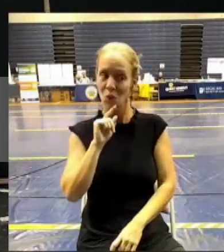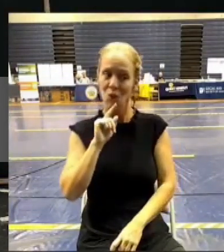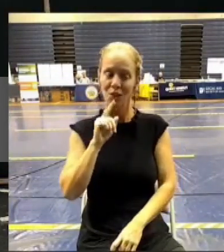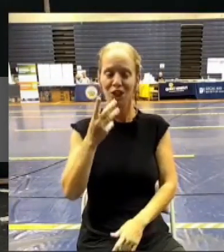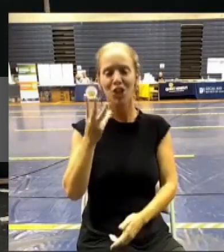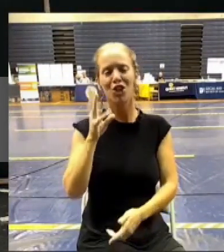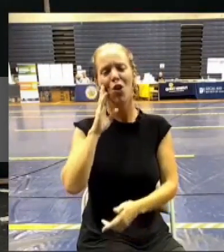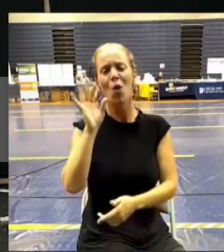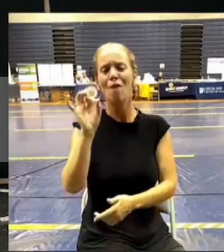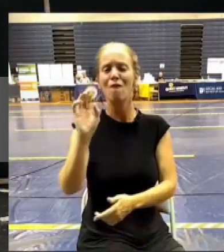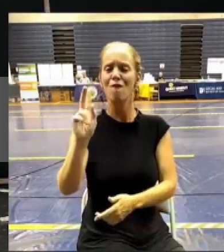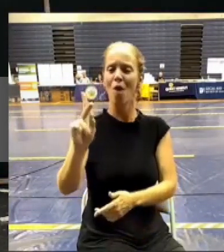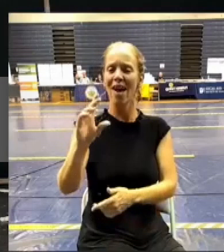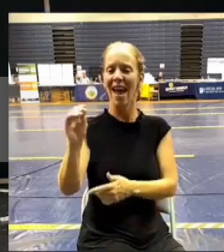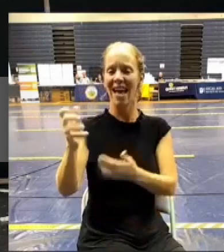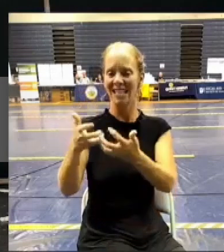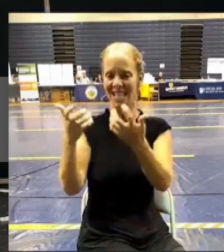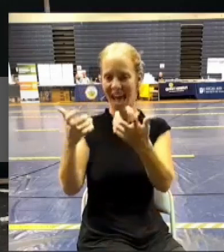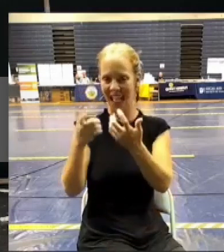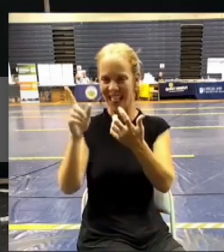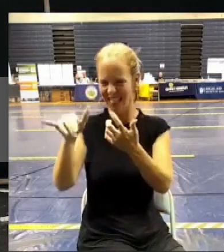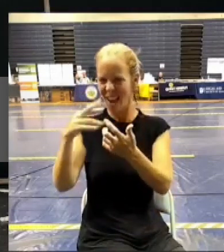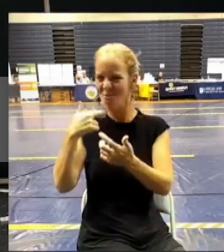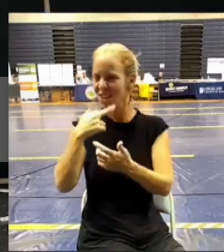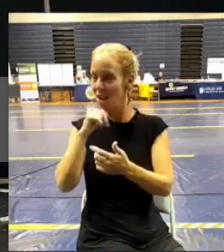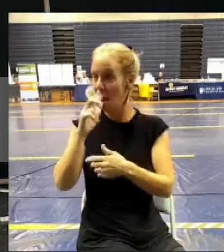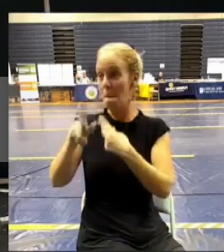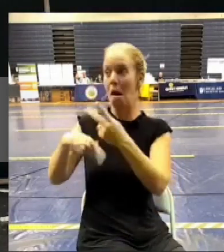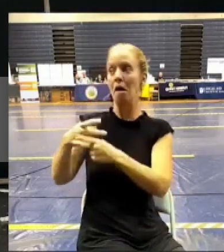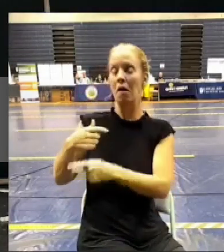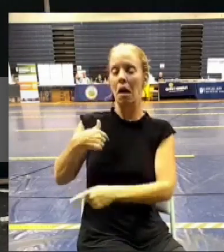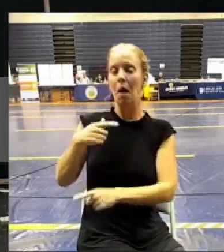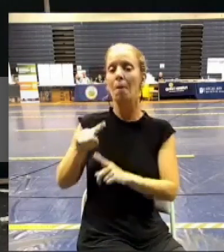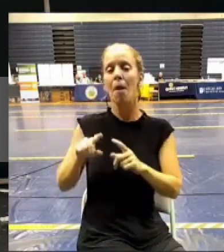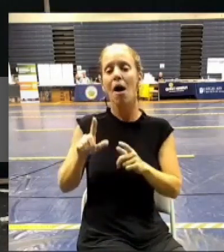restaurant, but I work with some healthy people who love that stuff.